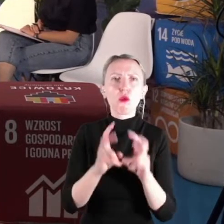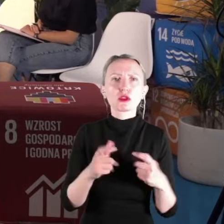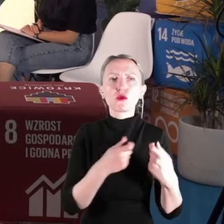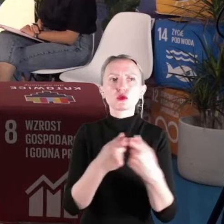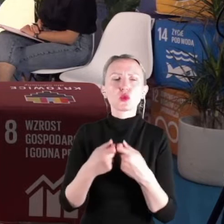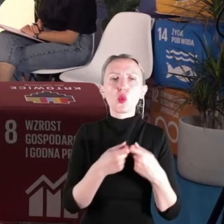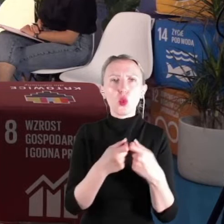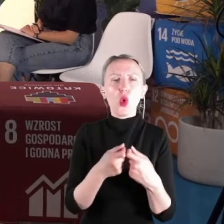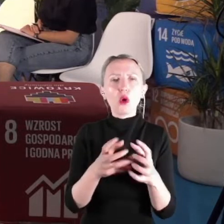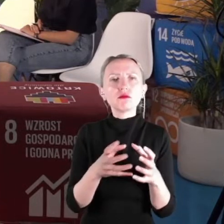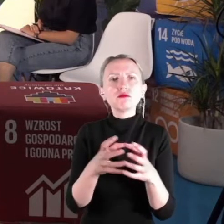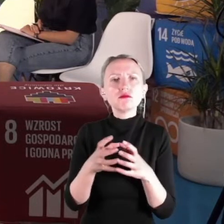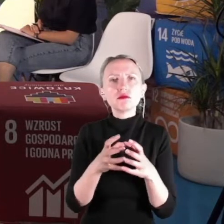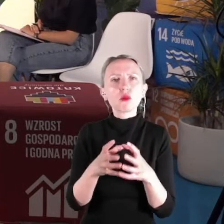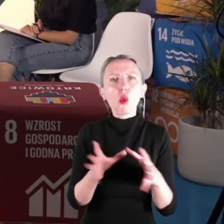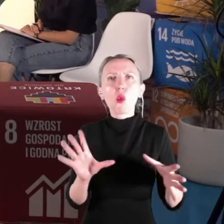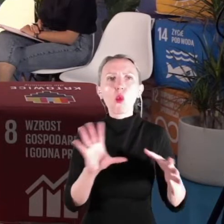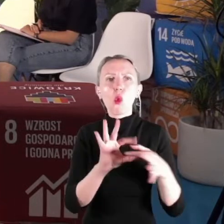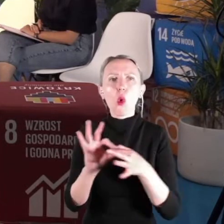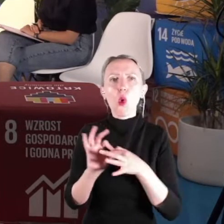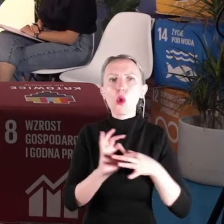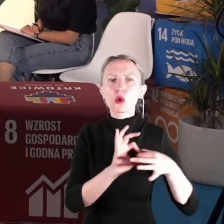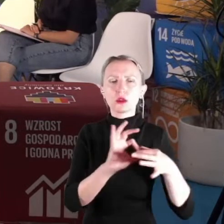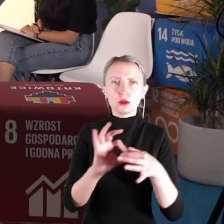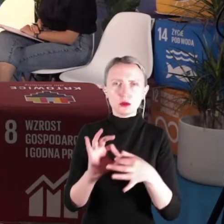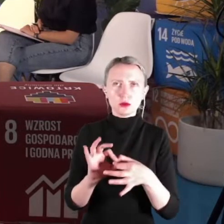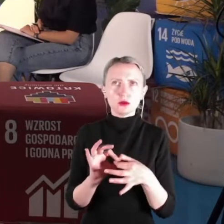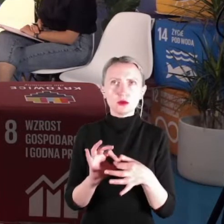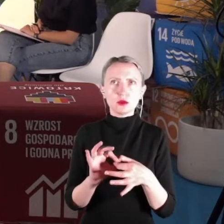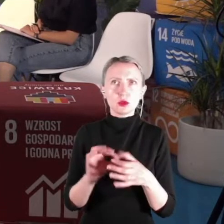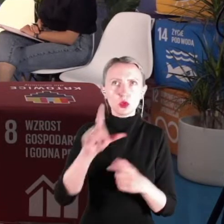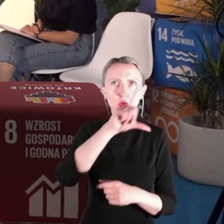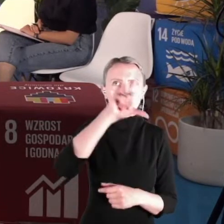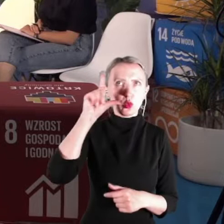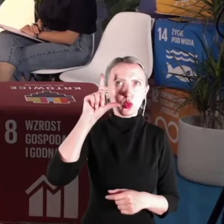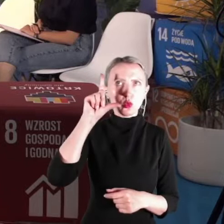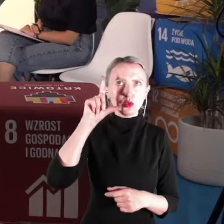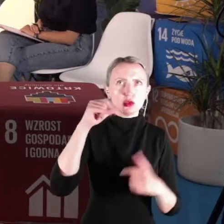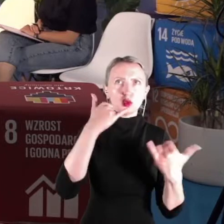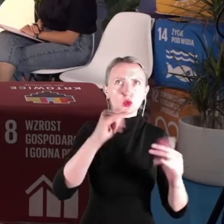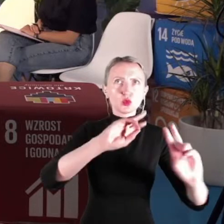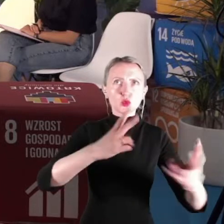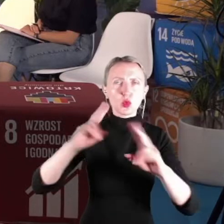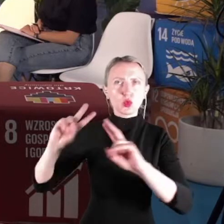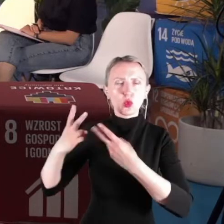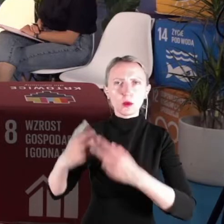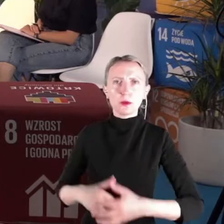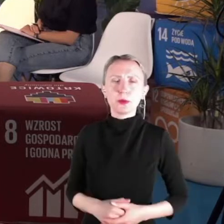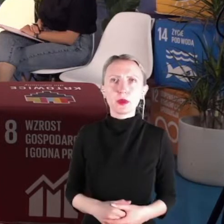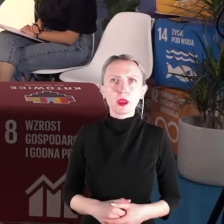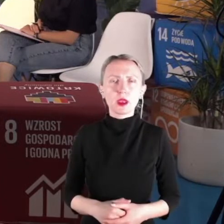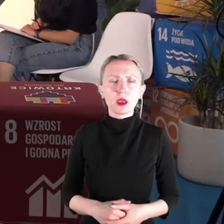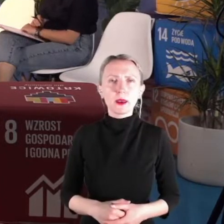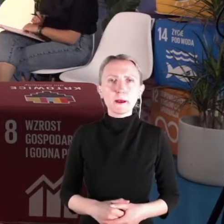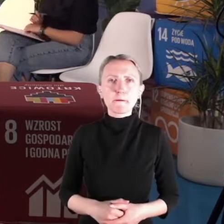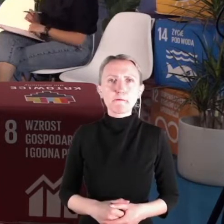different cultural roots in their fight for a right to a place in the city. Moravia was by then located next to the city center and had